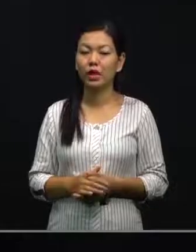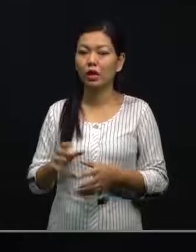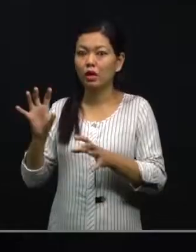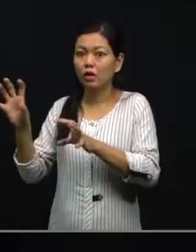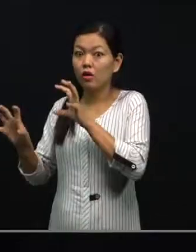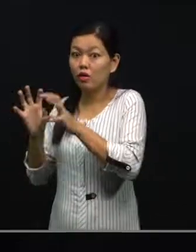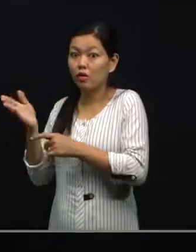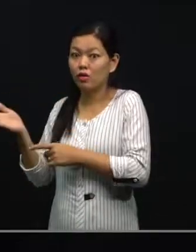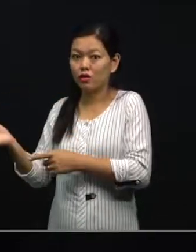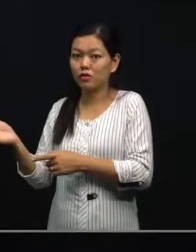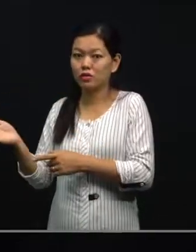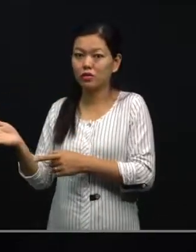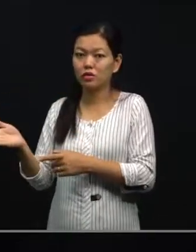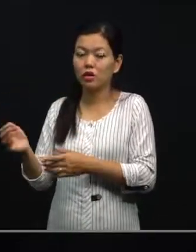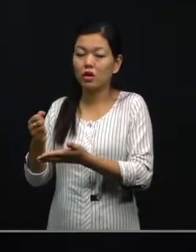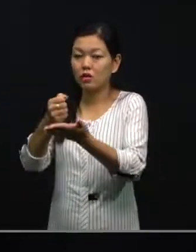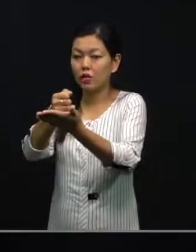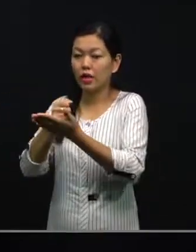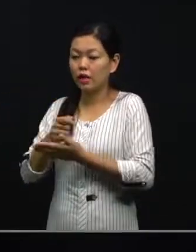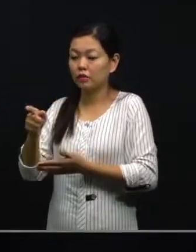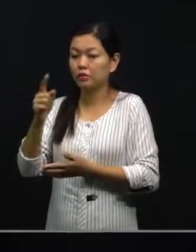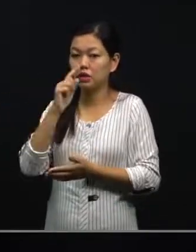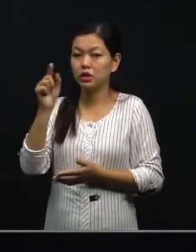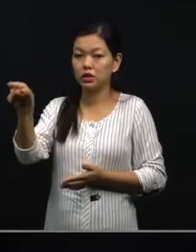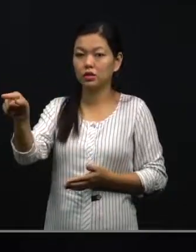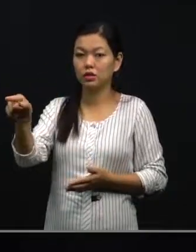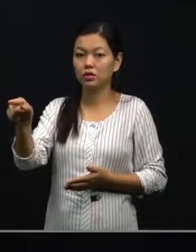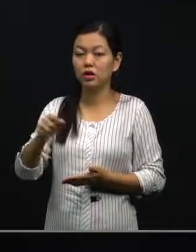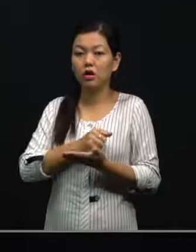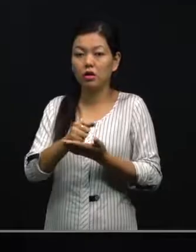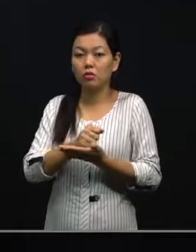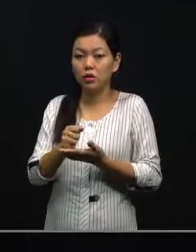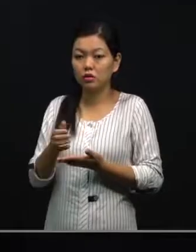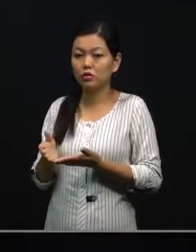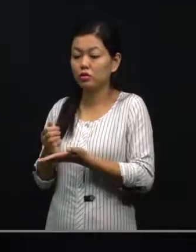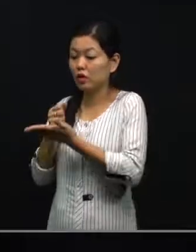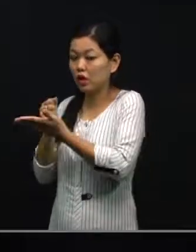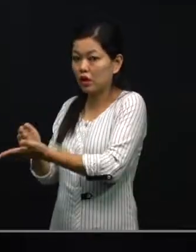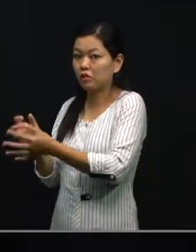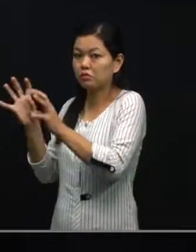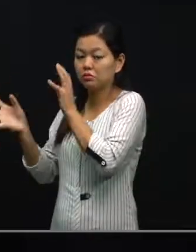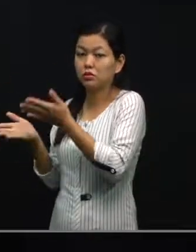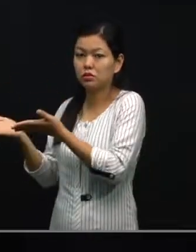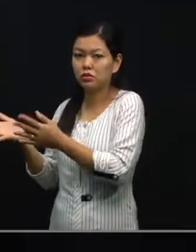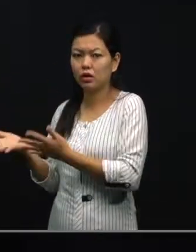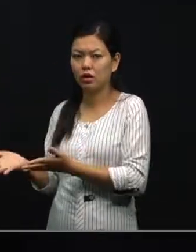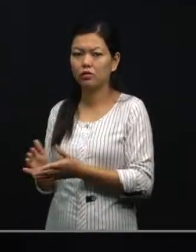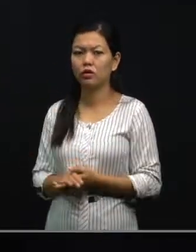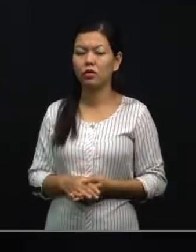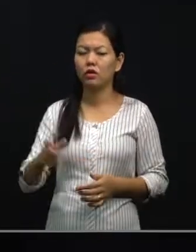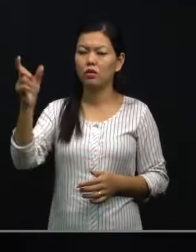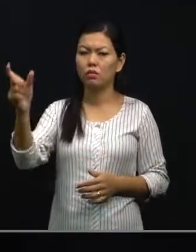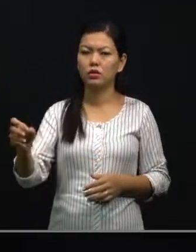But remember, she was being warned by a lot of things, ghoulish things such as the lizards and so on,